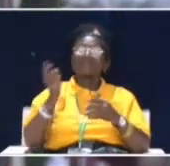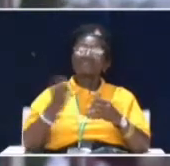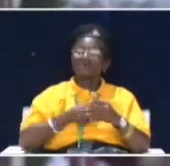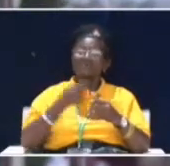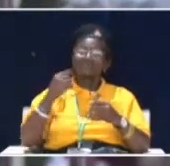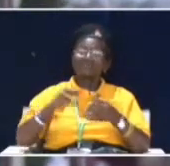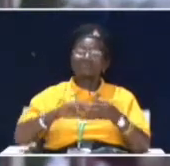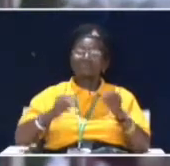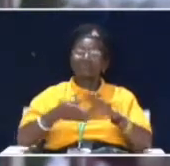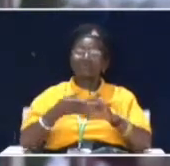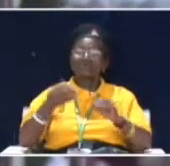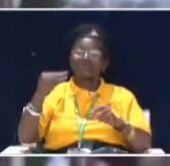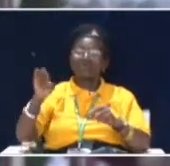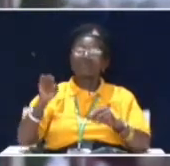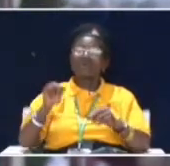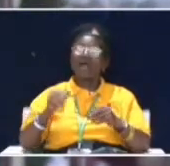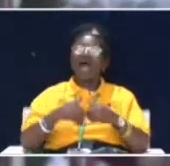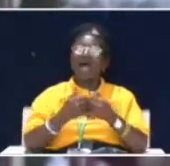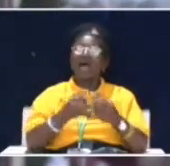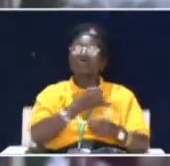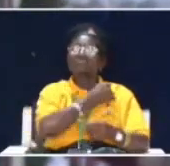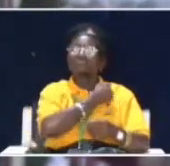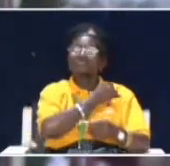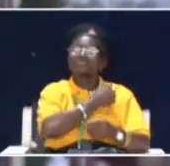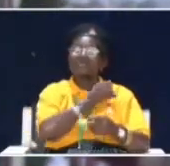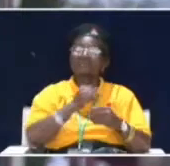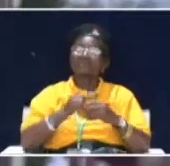how Joseph